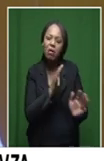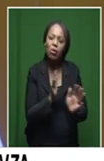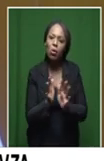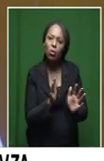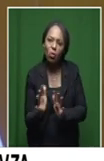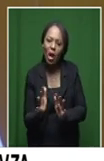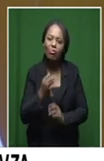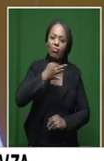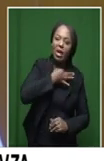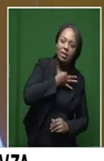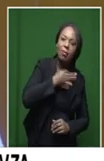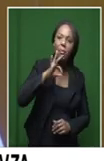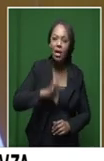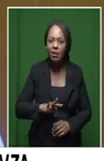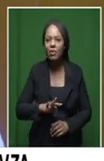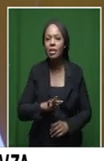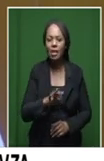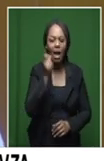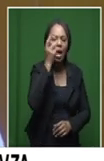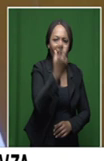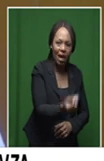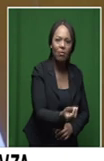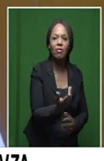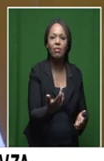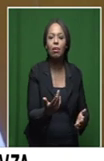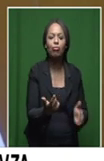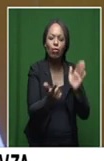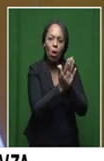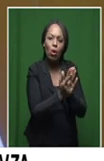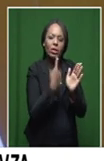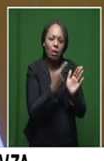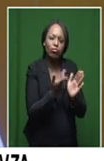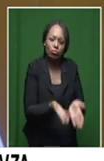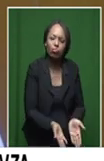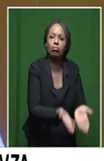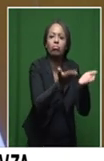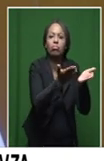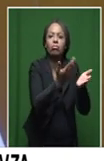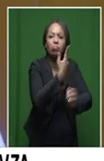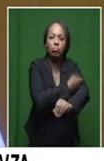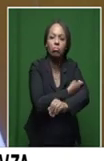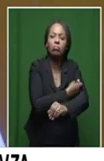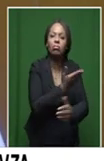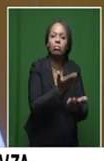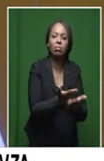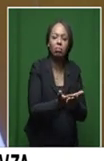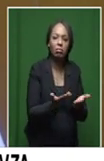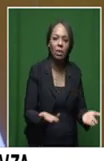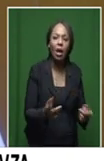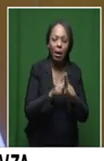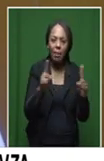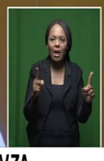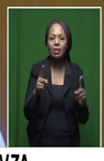the risks and benefits. Okay. But of course, that's not the ideal scenario. And as I have